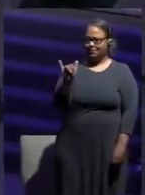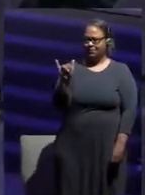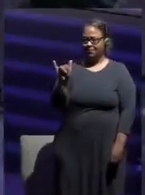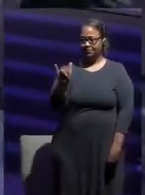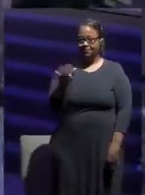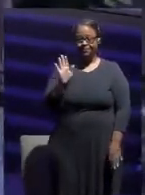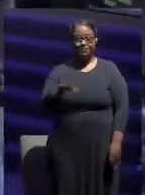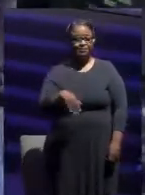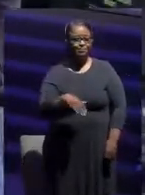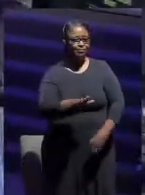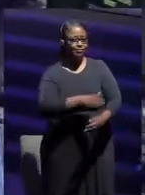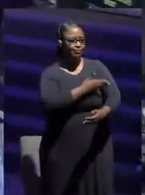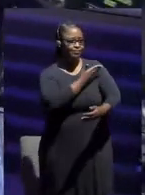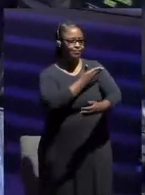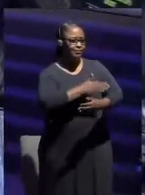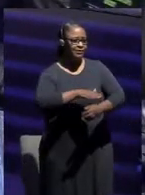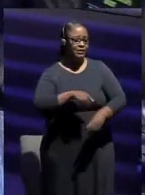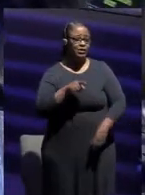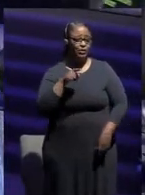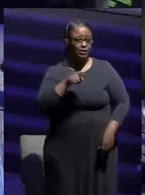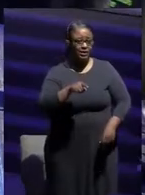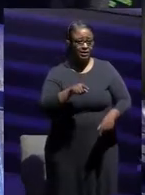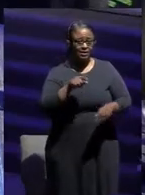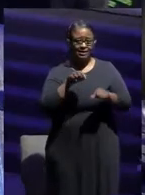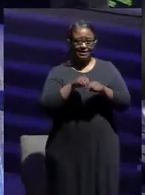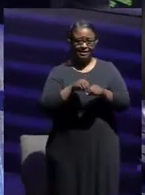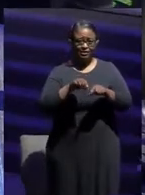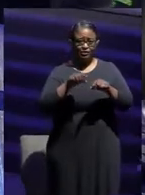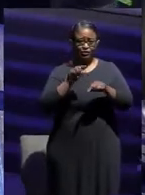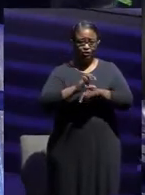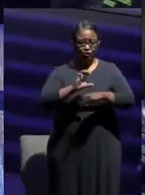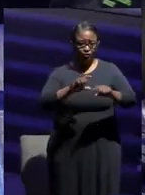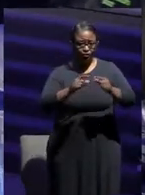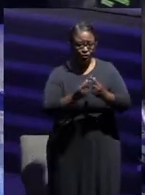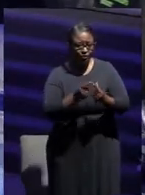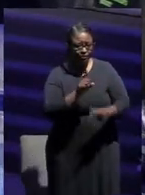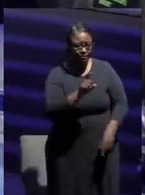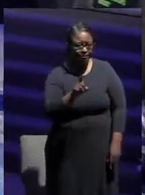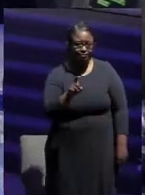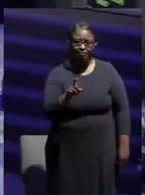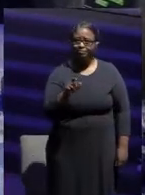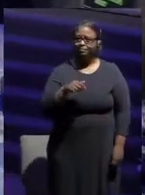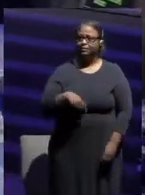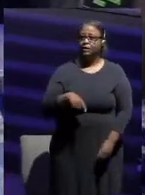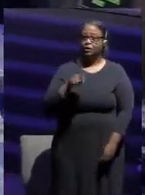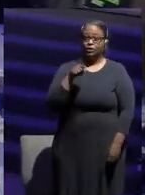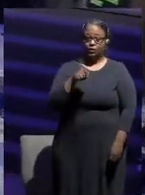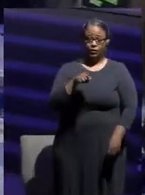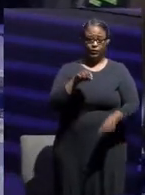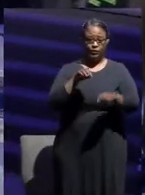Pentecost. Well, are you in the church triumphant? Tell me, are you in